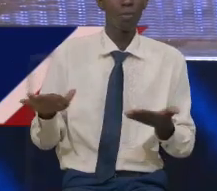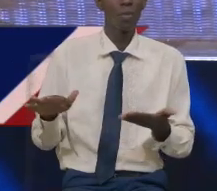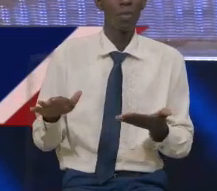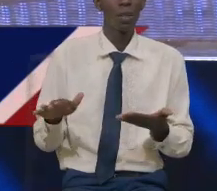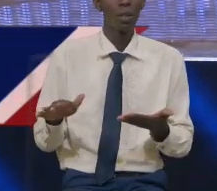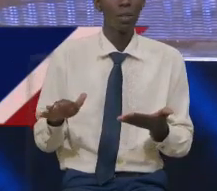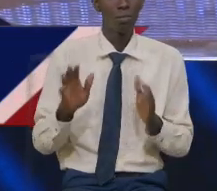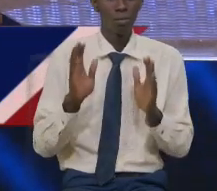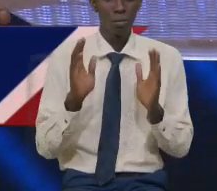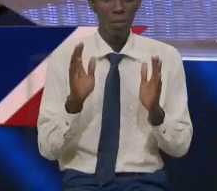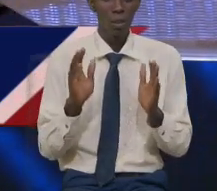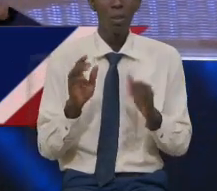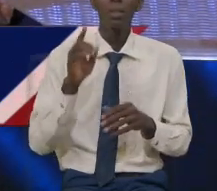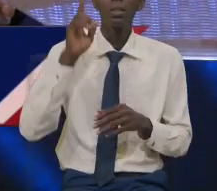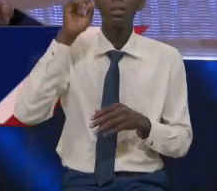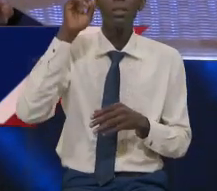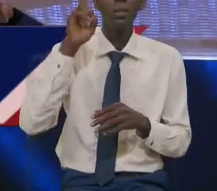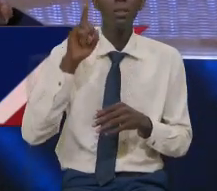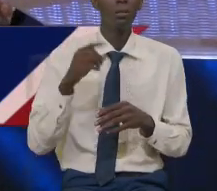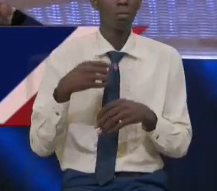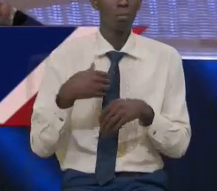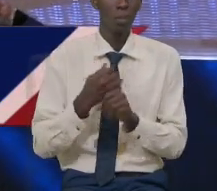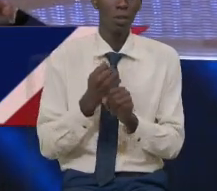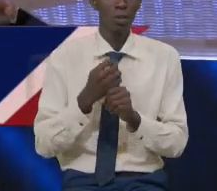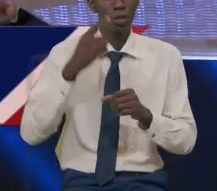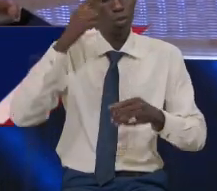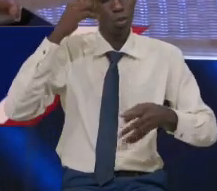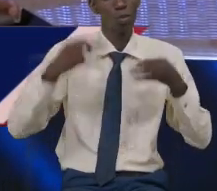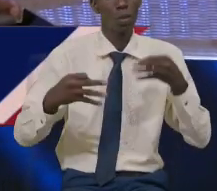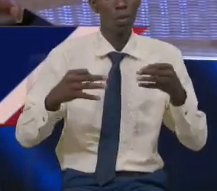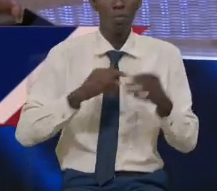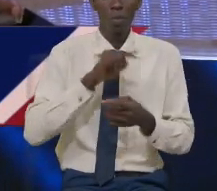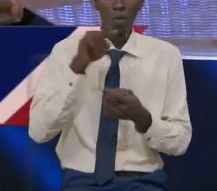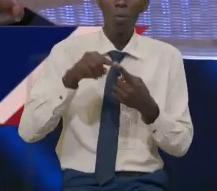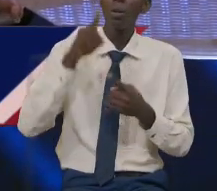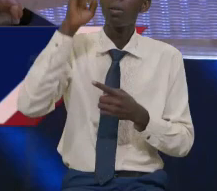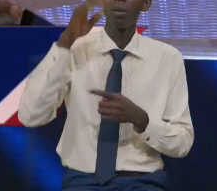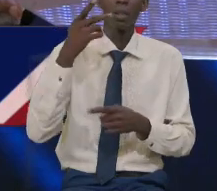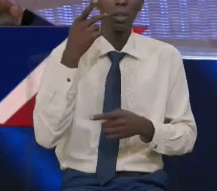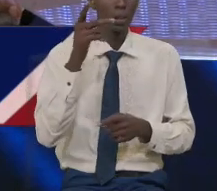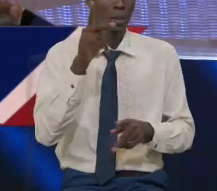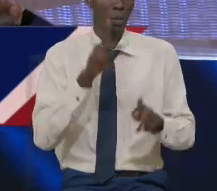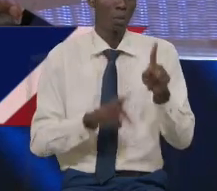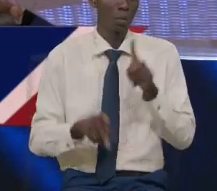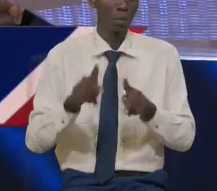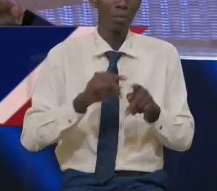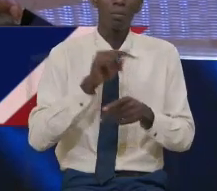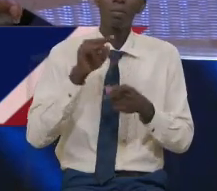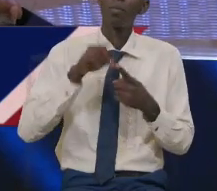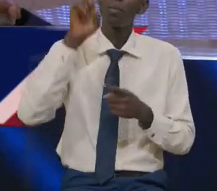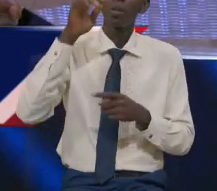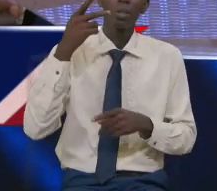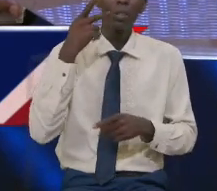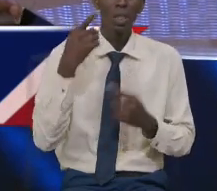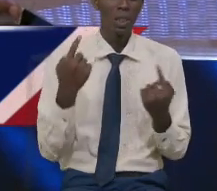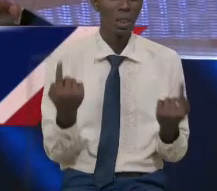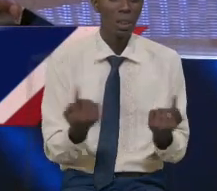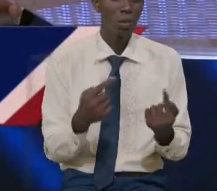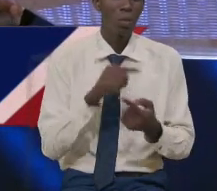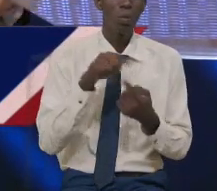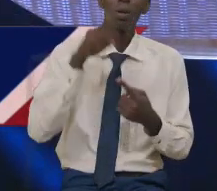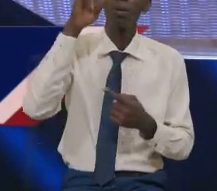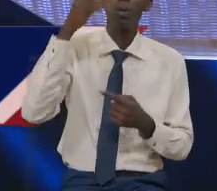He makes judgment. When God sees evil, when God sees sin, when God